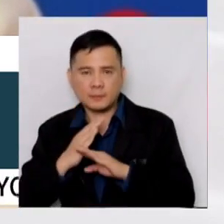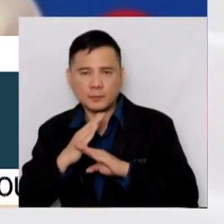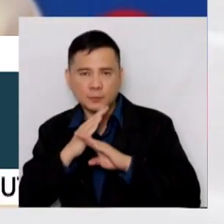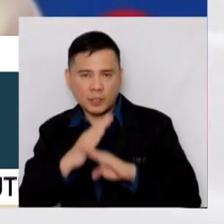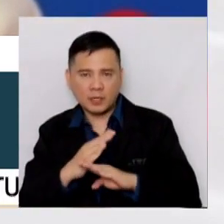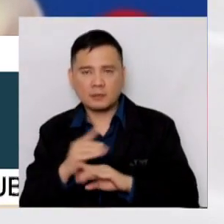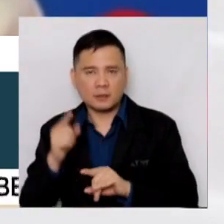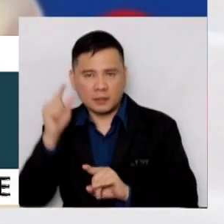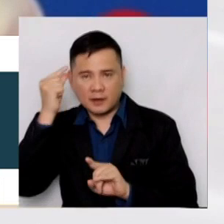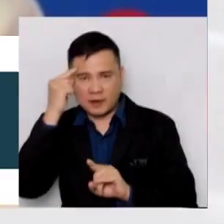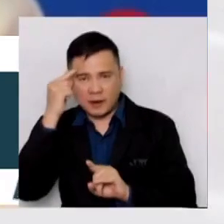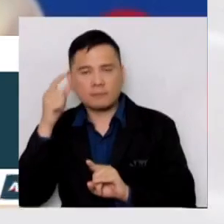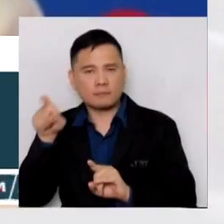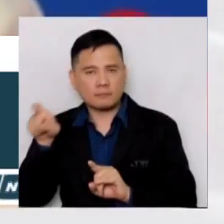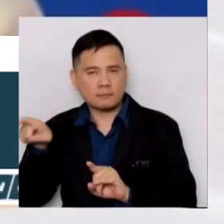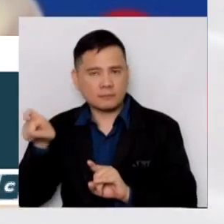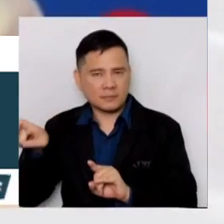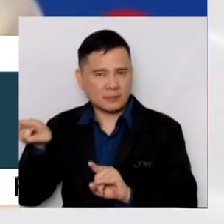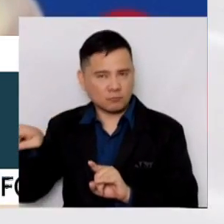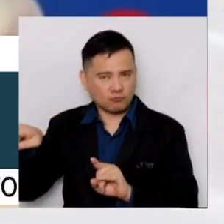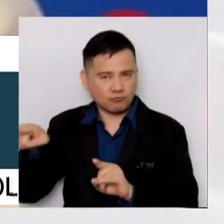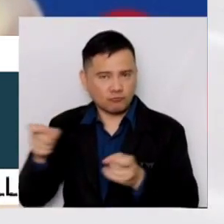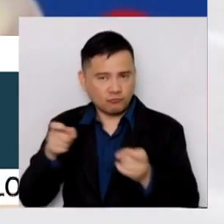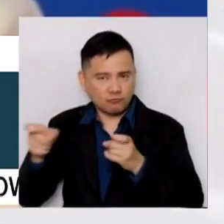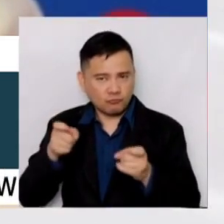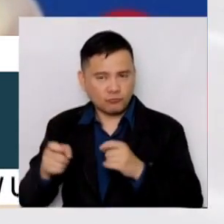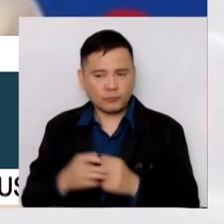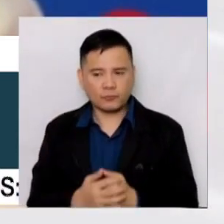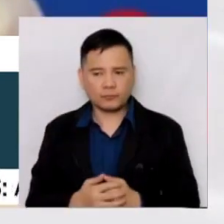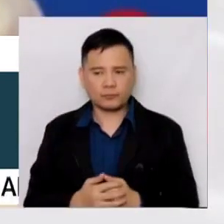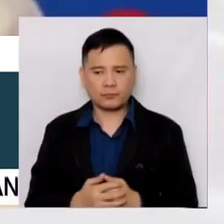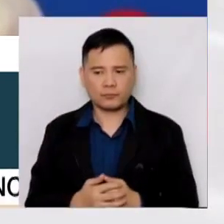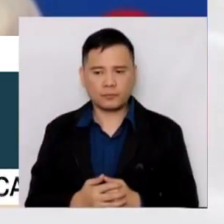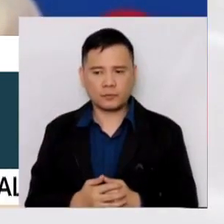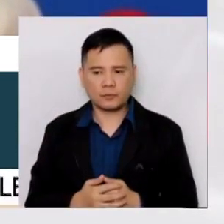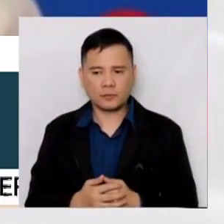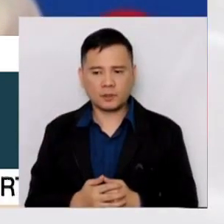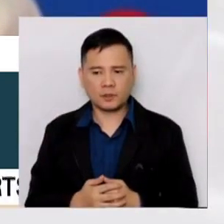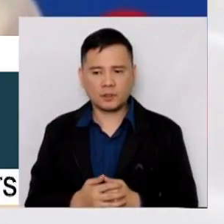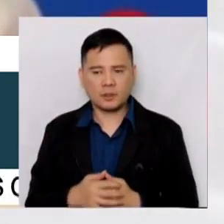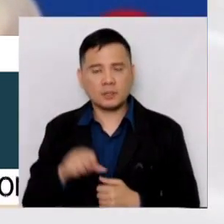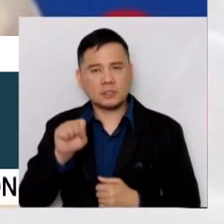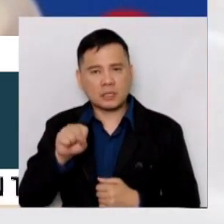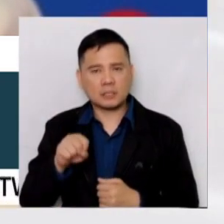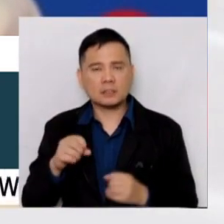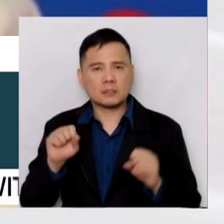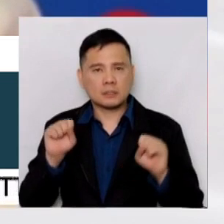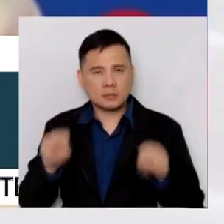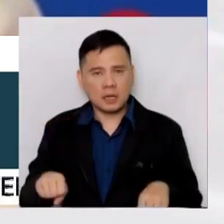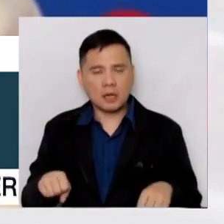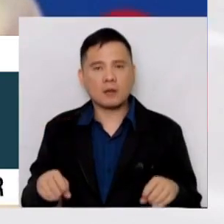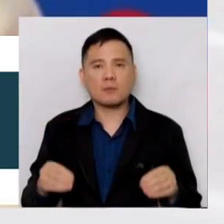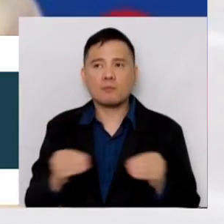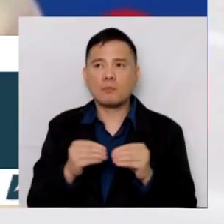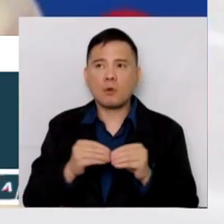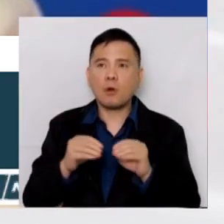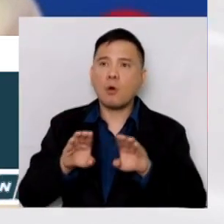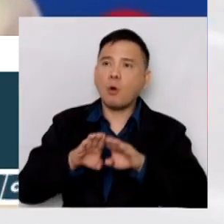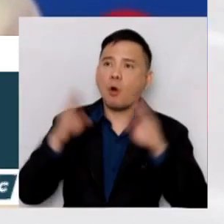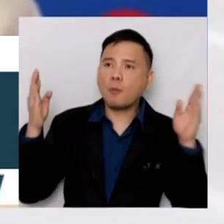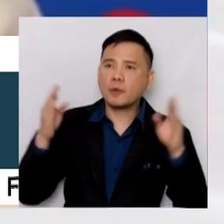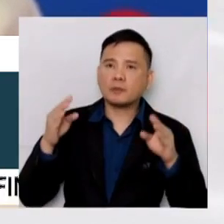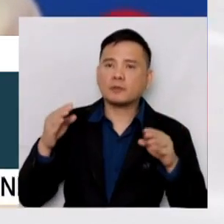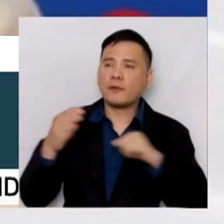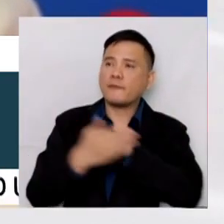of the government, I can see we can be opening up more and more to foreign